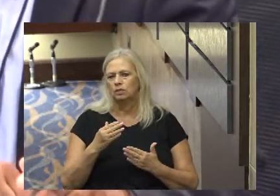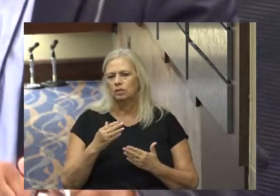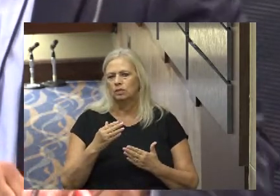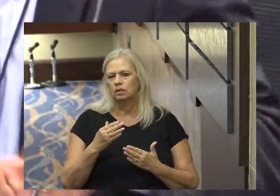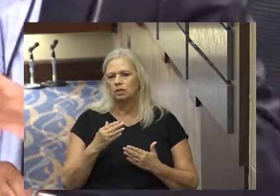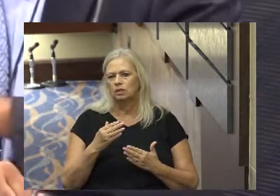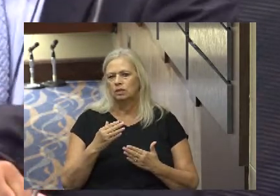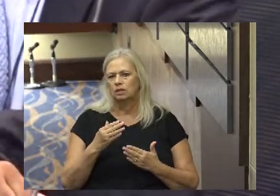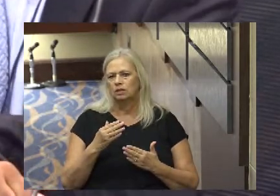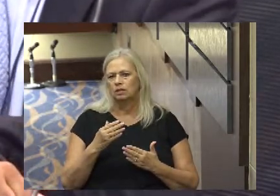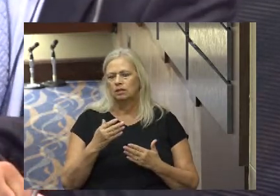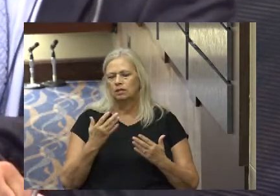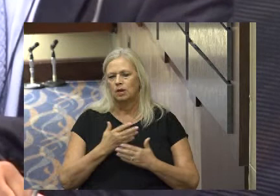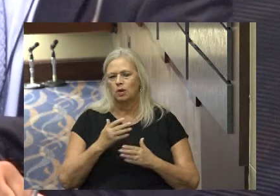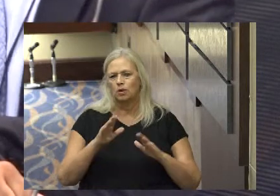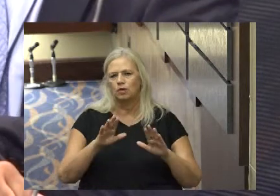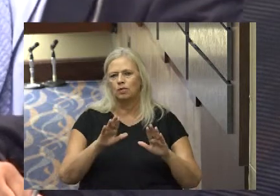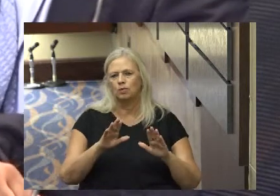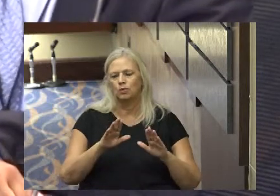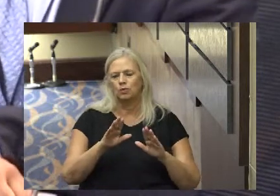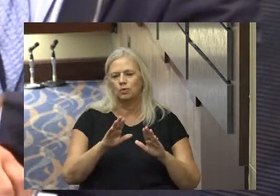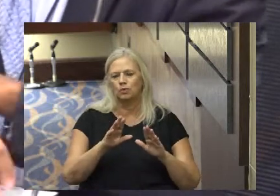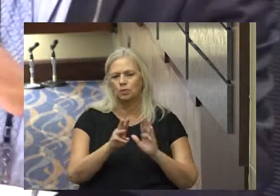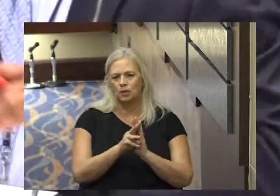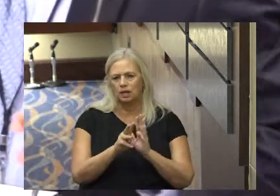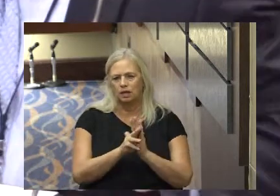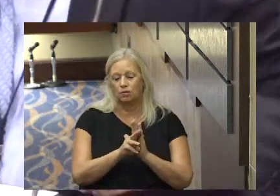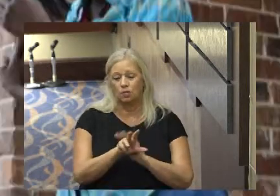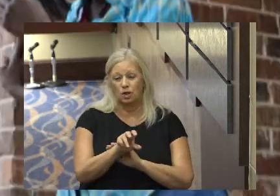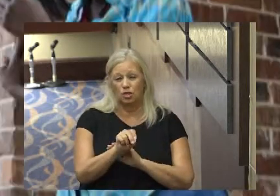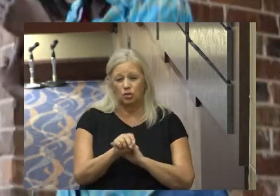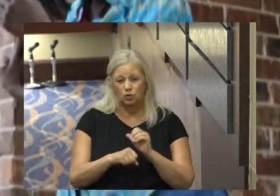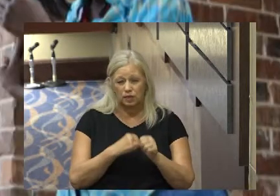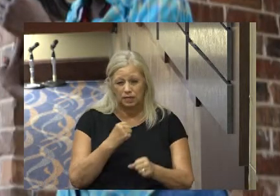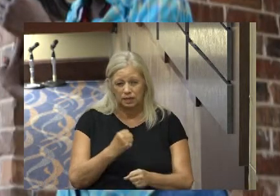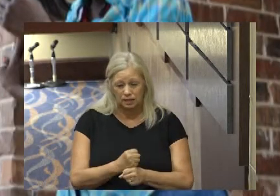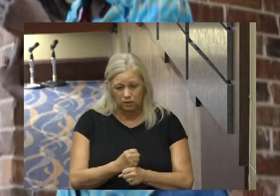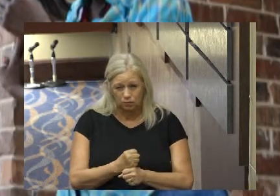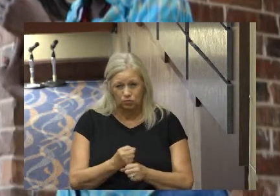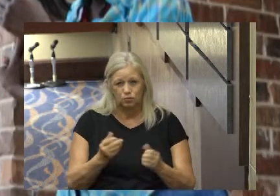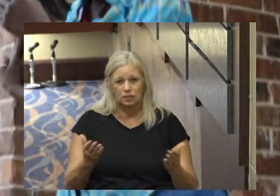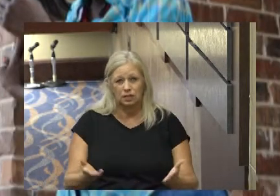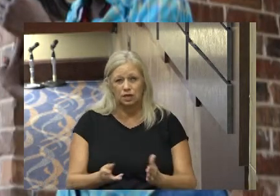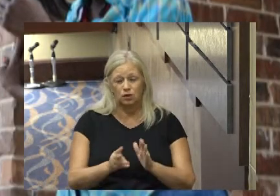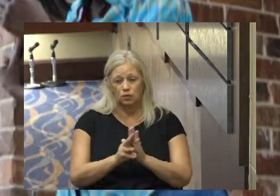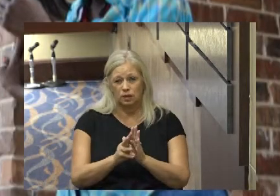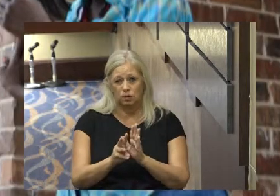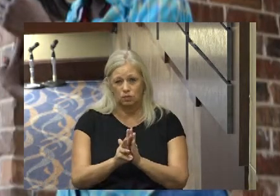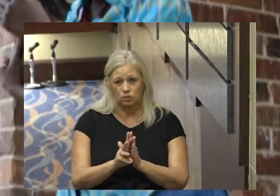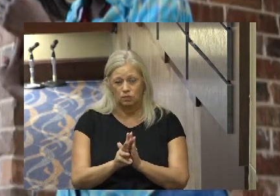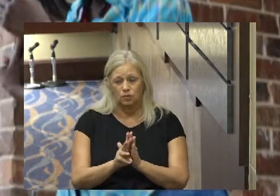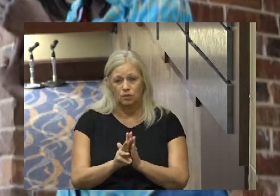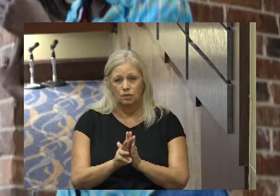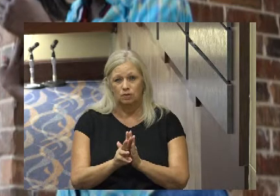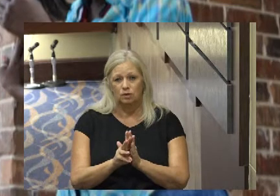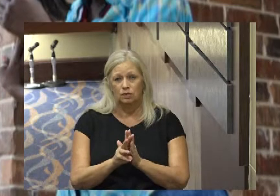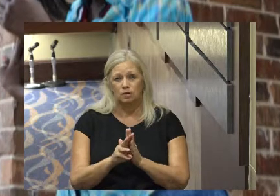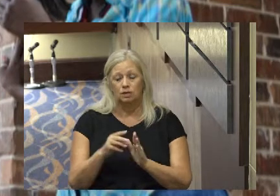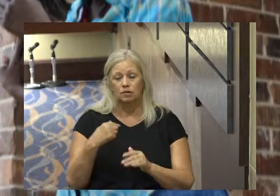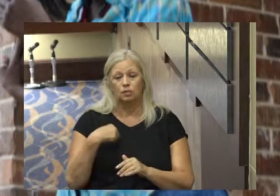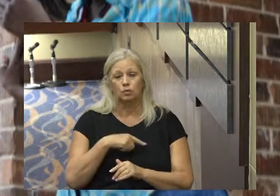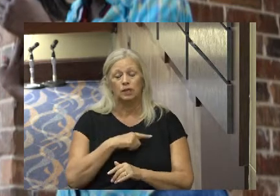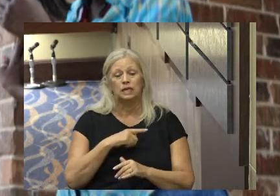NeighborWorks Waco, we've been in business now. This is our 30th year of Waco. And we were actually